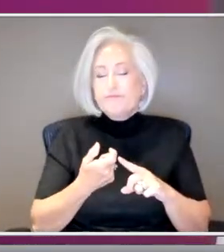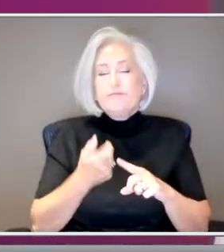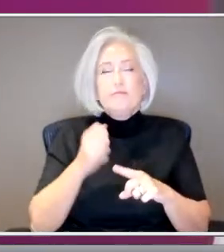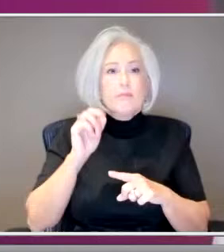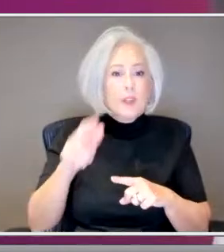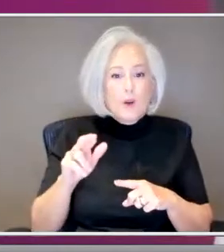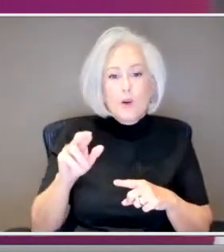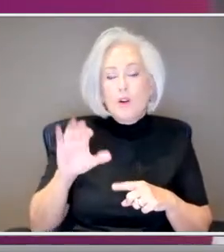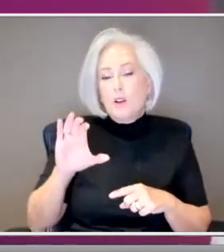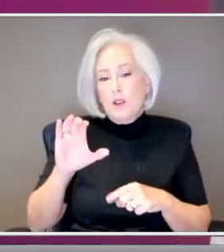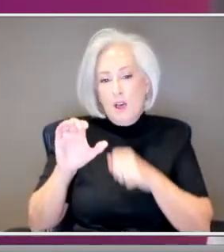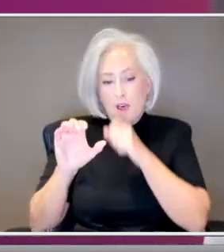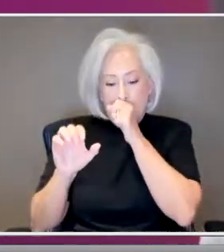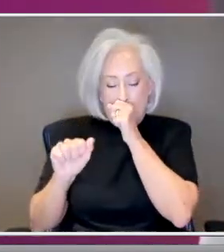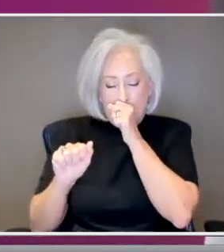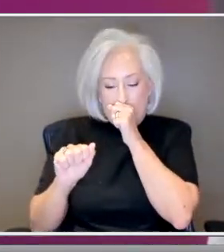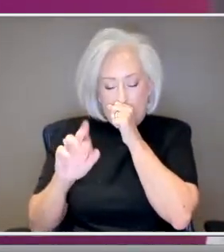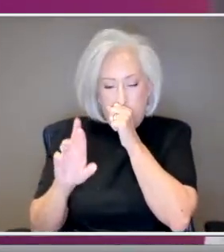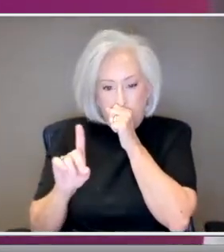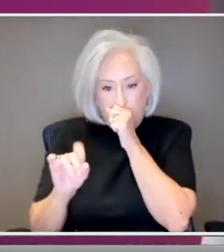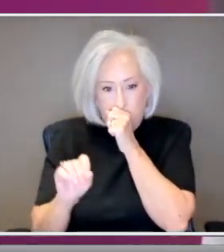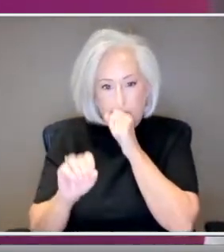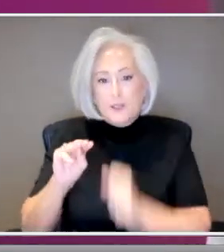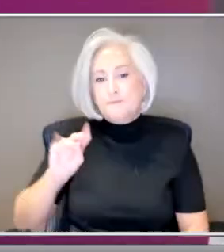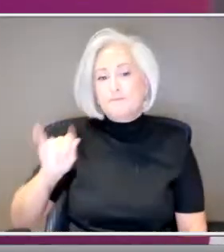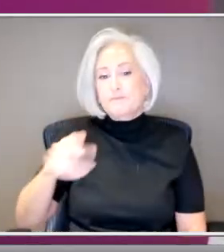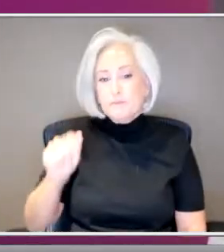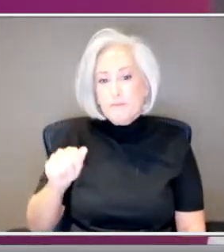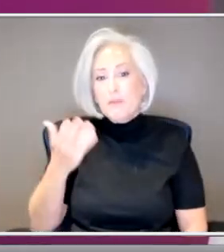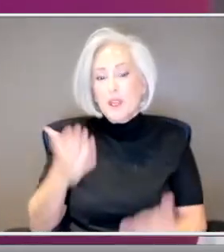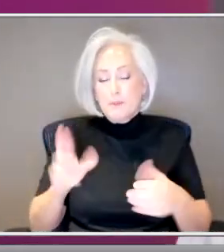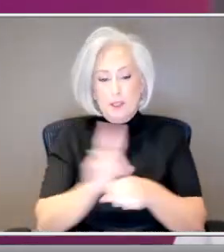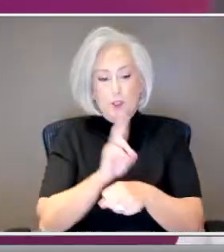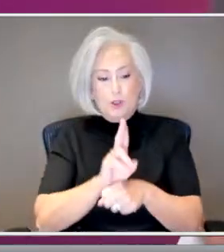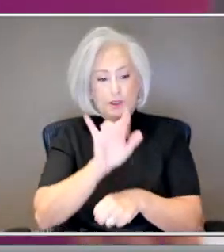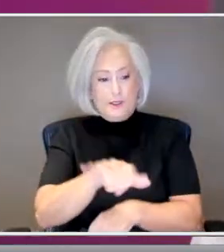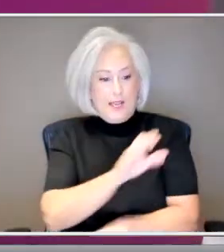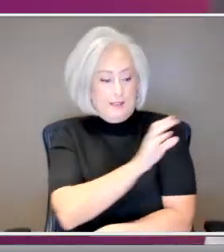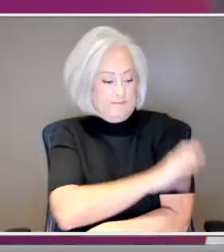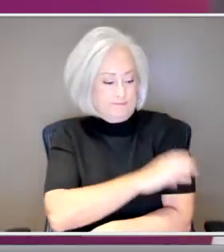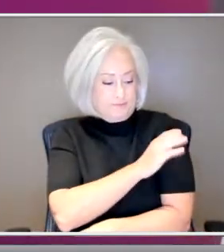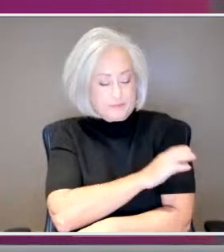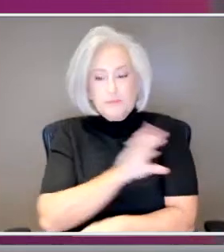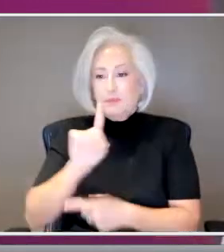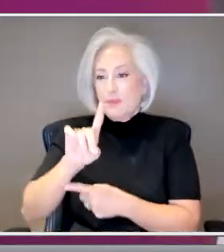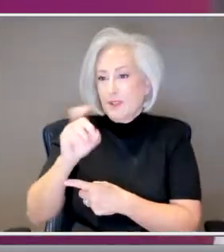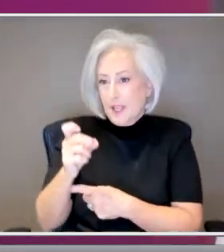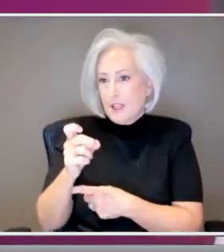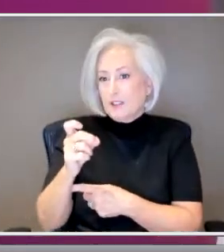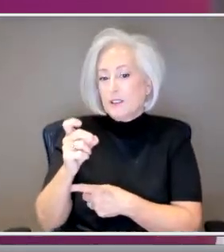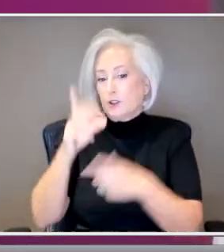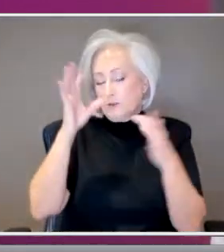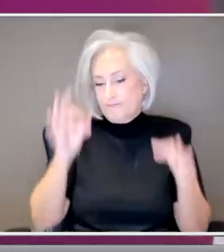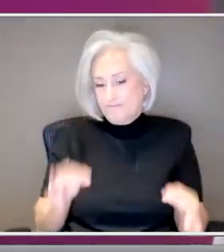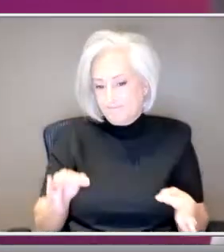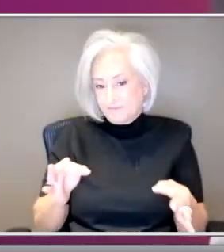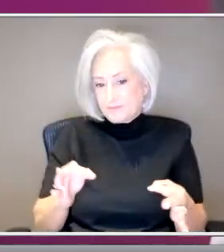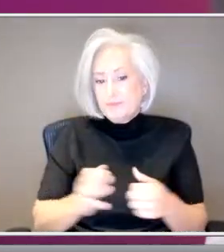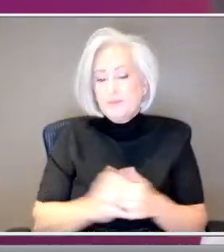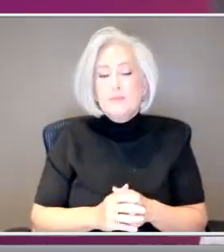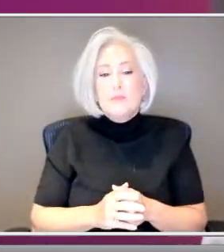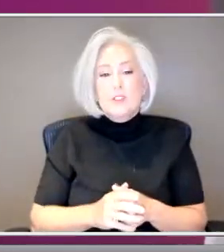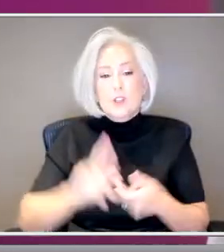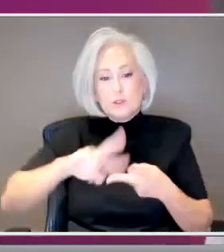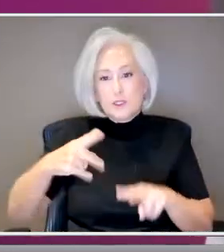clinical diagnosis because you're already expressing symptoms of a disease to determine. So genetics is one